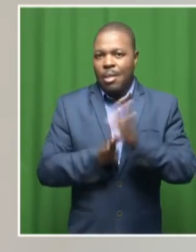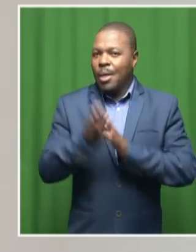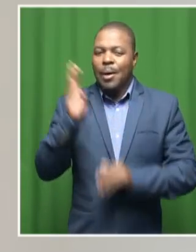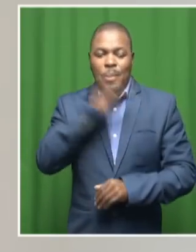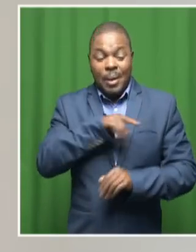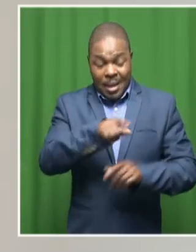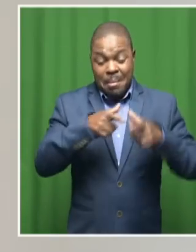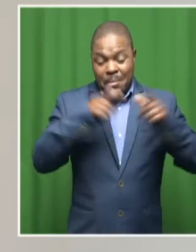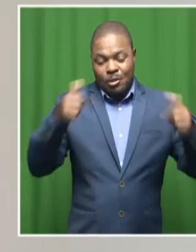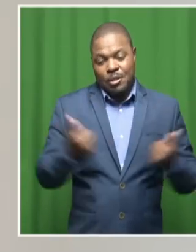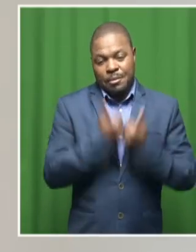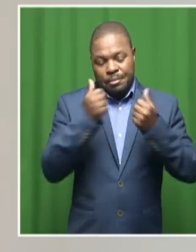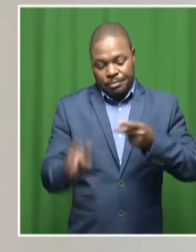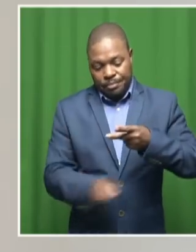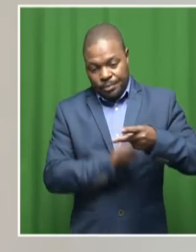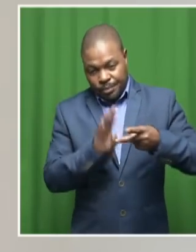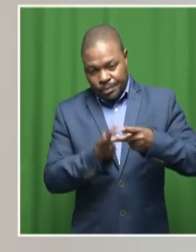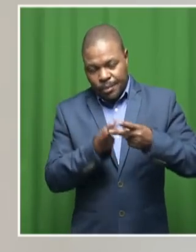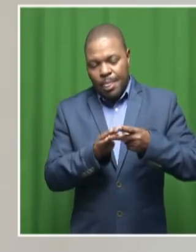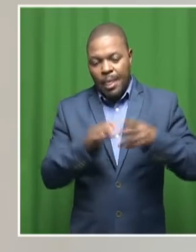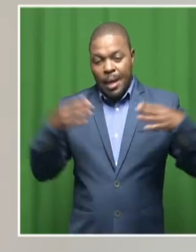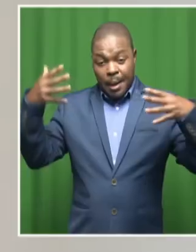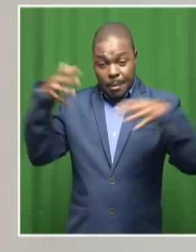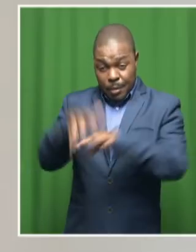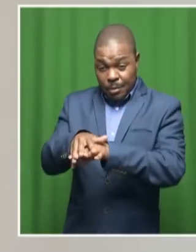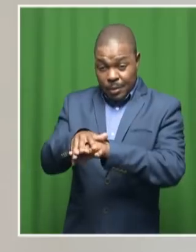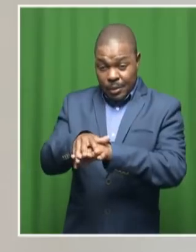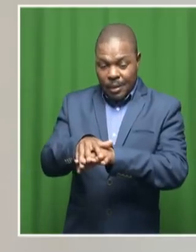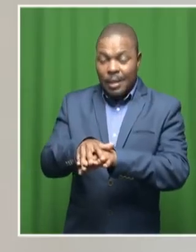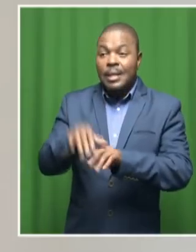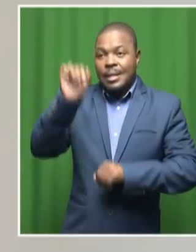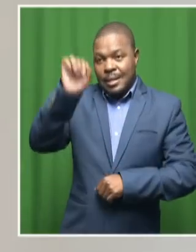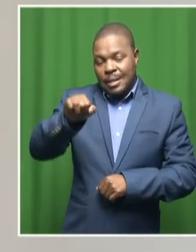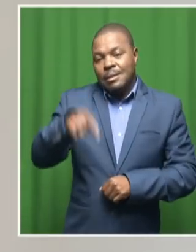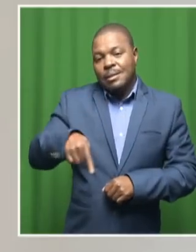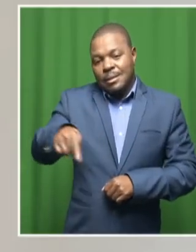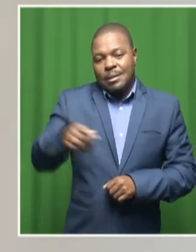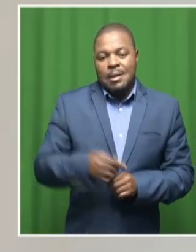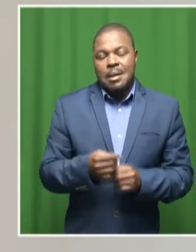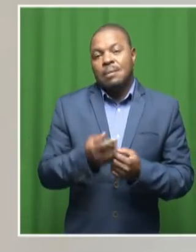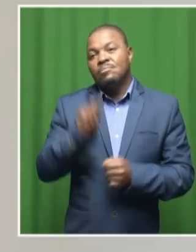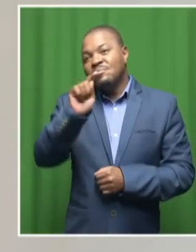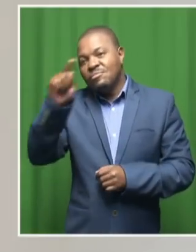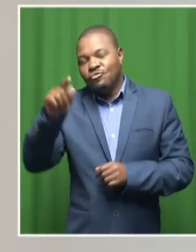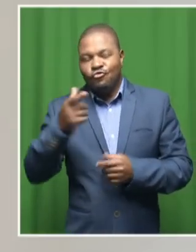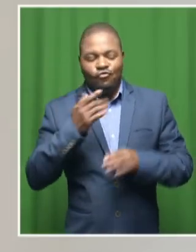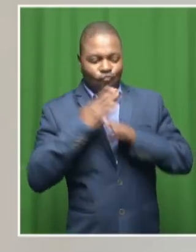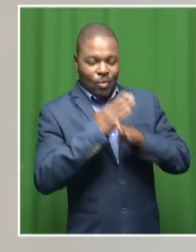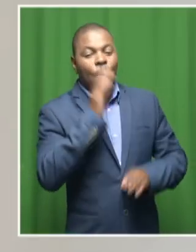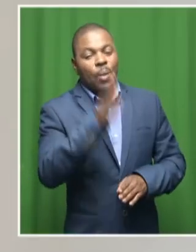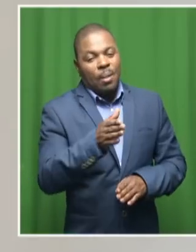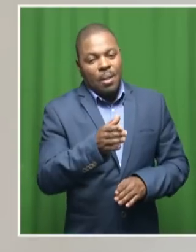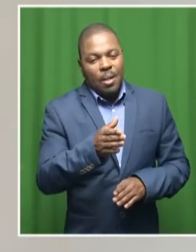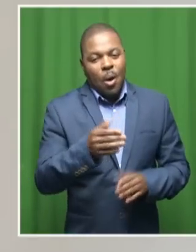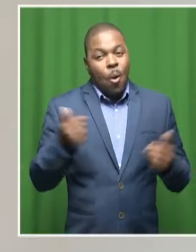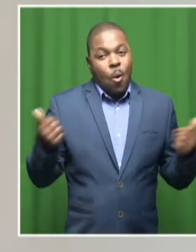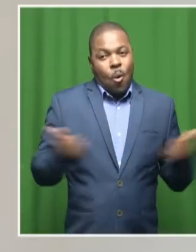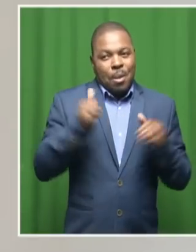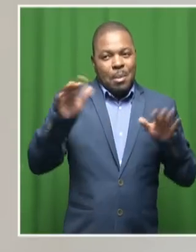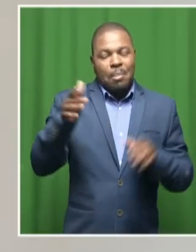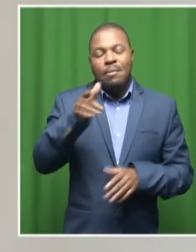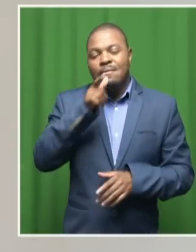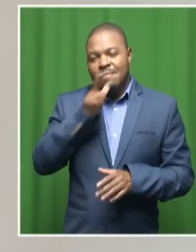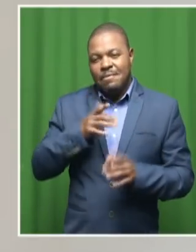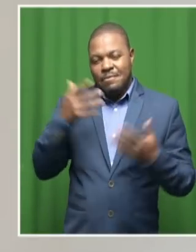challenge. From an implementation perspective, there will be resistance from a number of quarters, which people have already